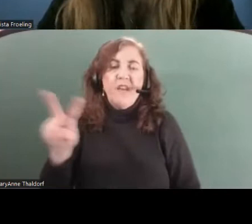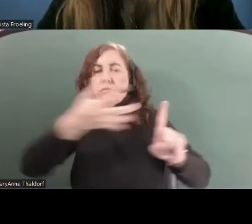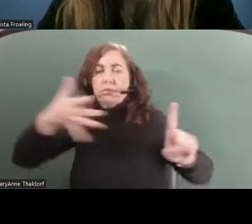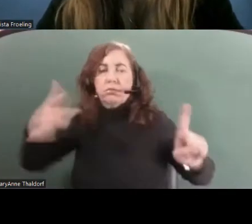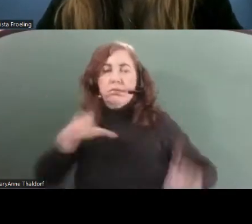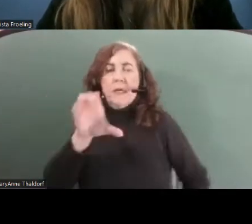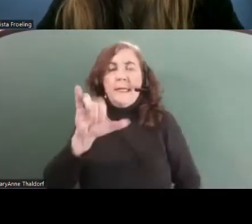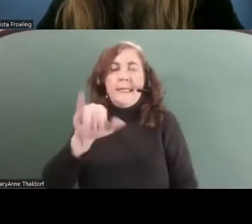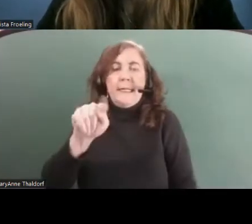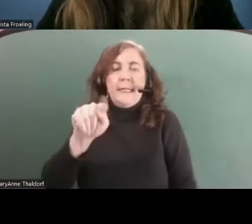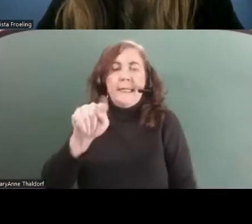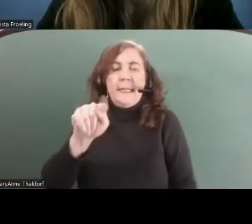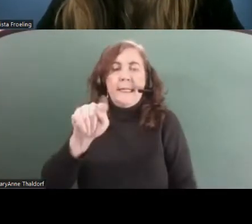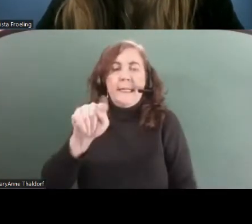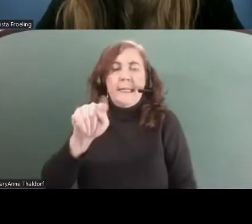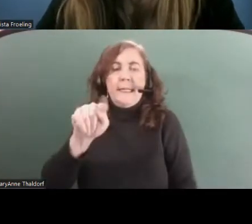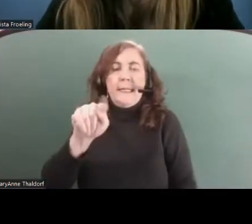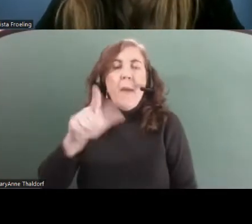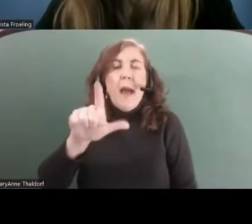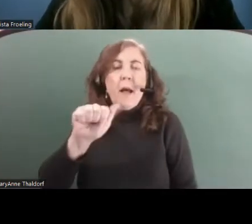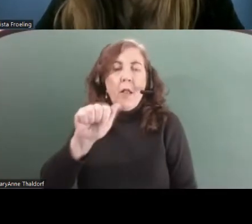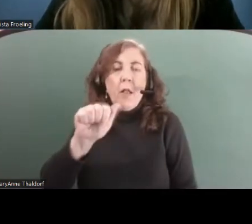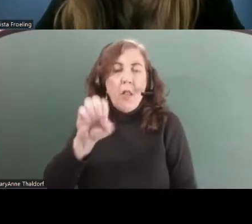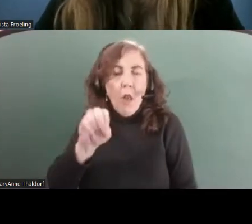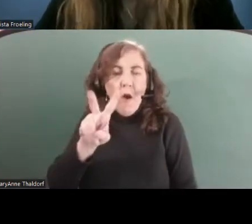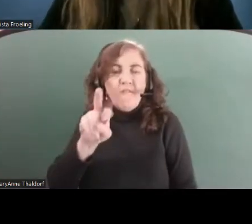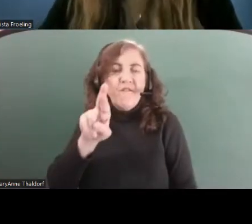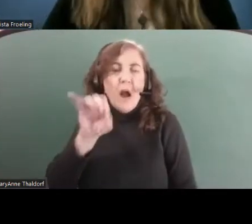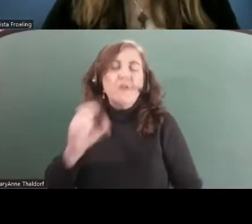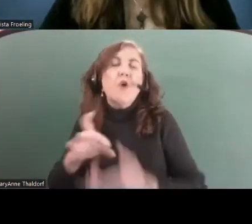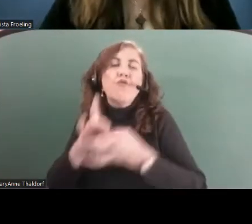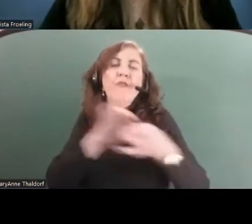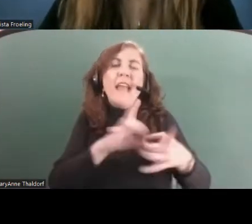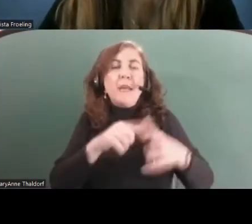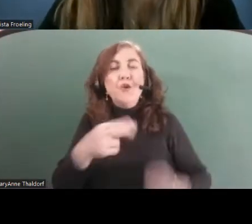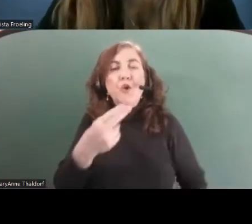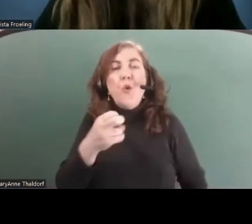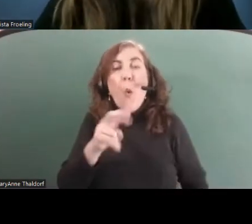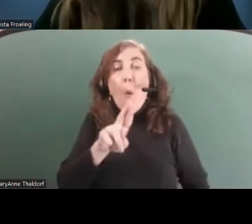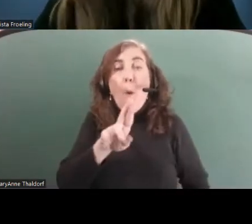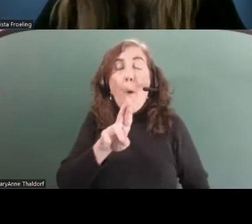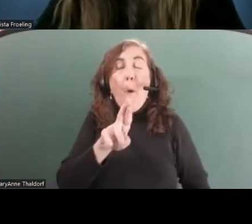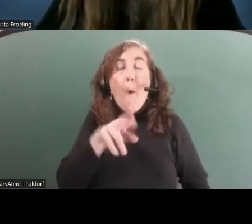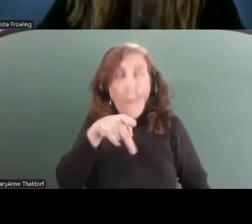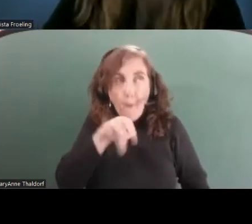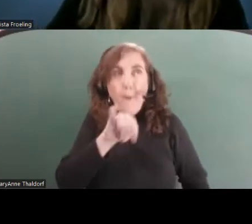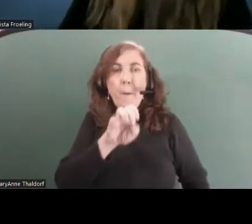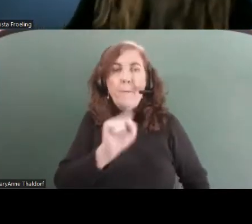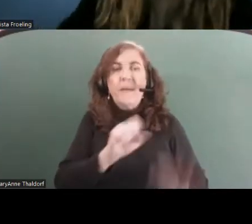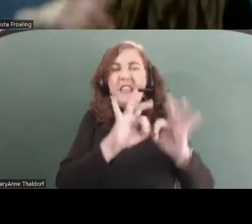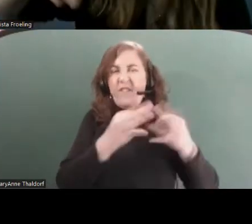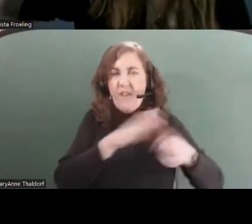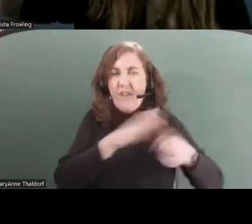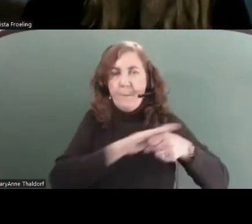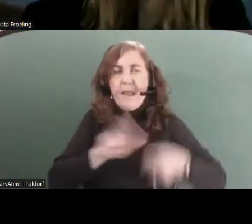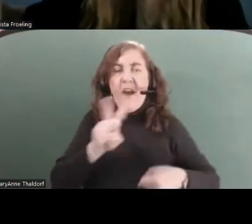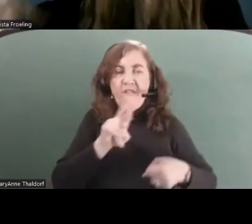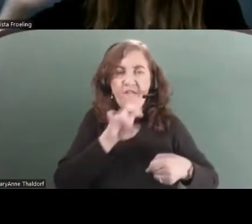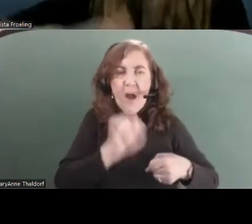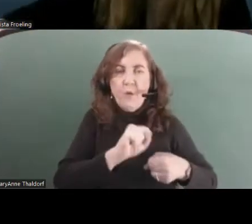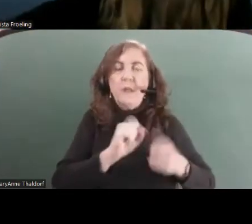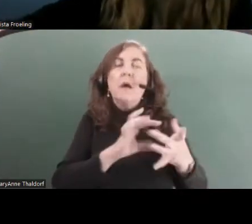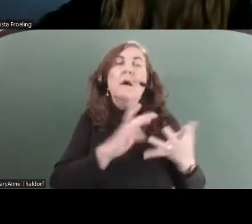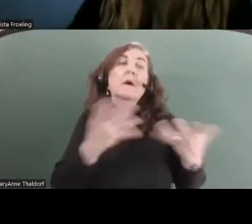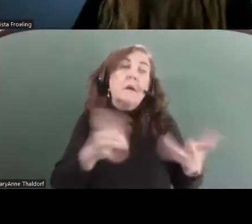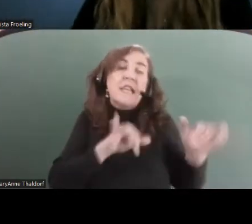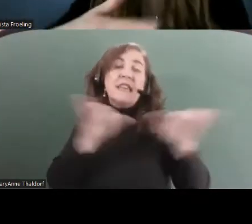It's a part of the herpes family, and it's very similar to rubella, and it can have variable outcomes. You can have